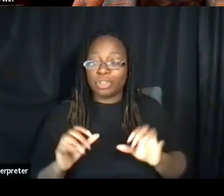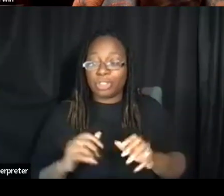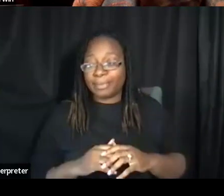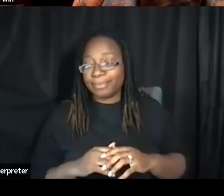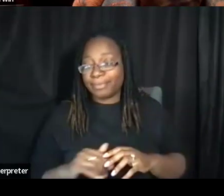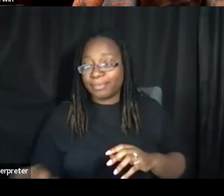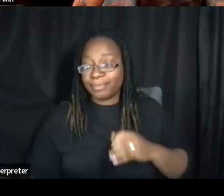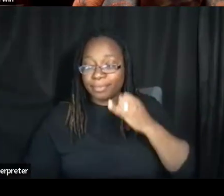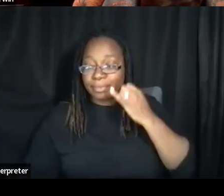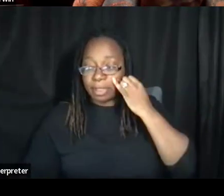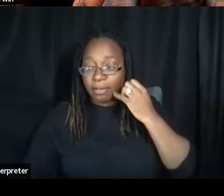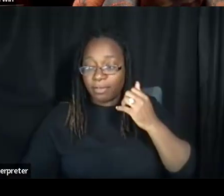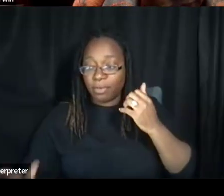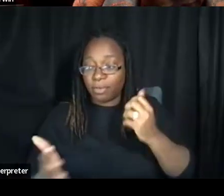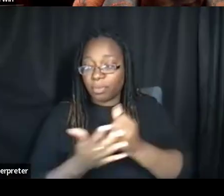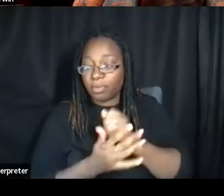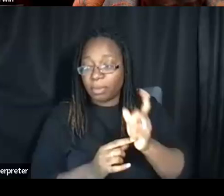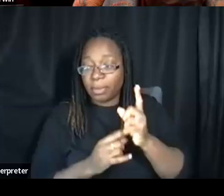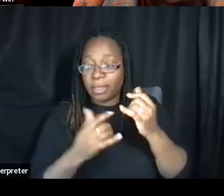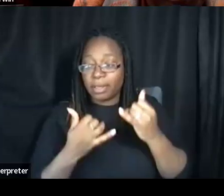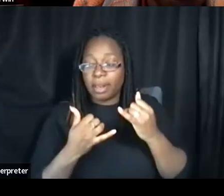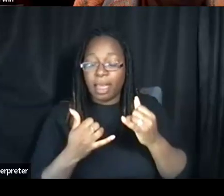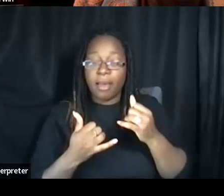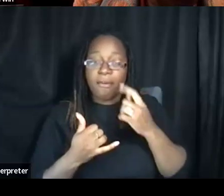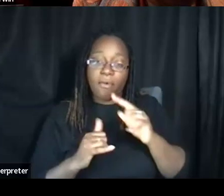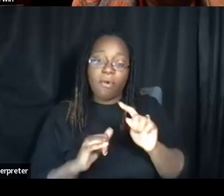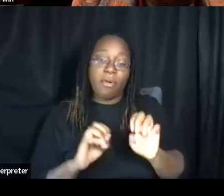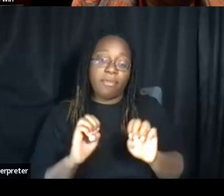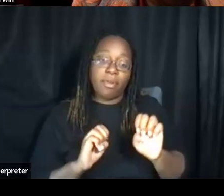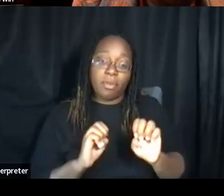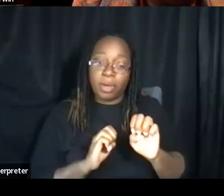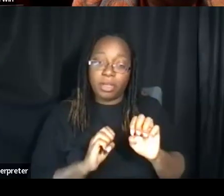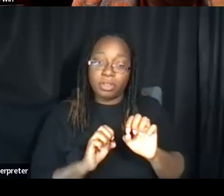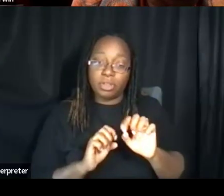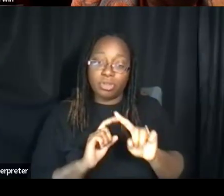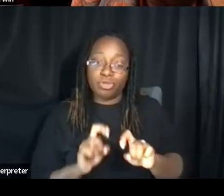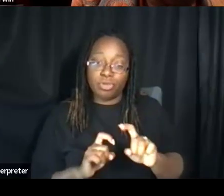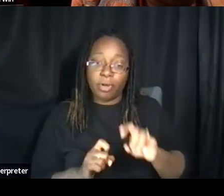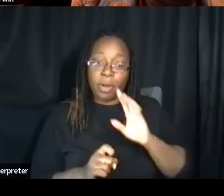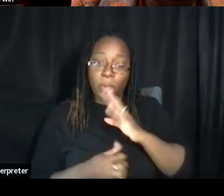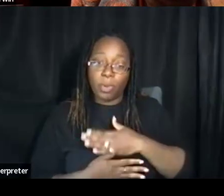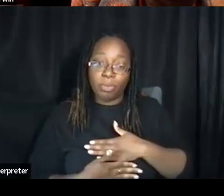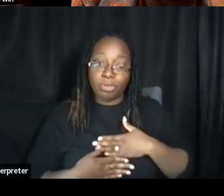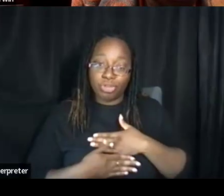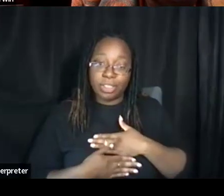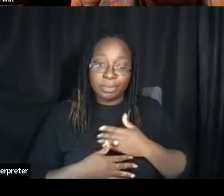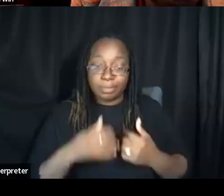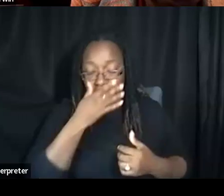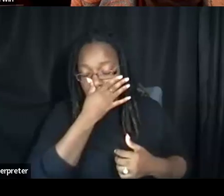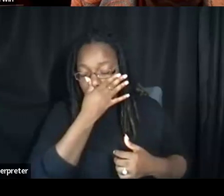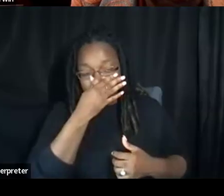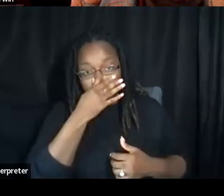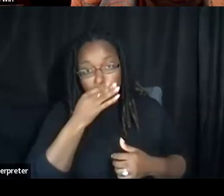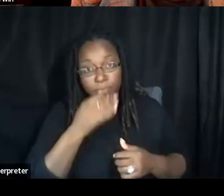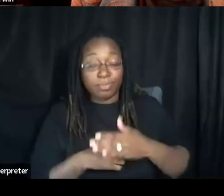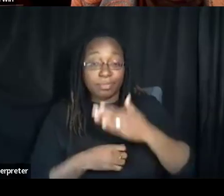If you take a minute to do our evaluation survey, we would greatly appreciate it. And just